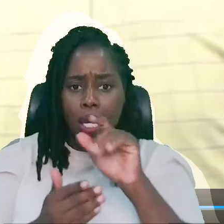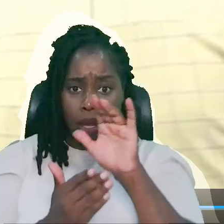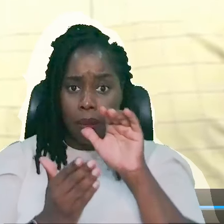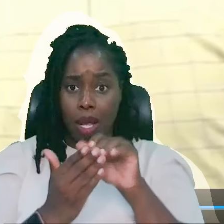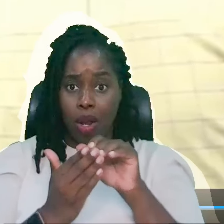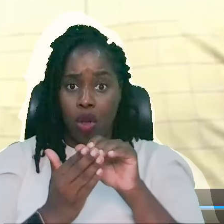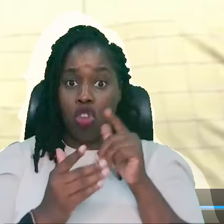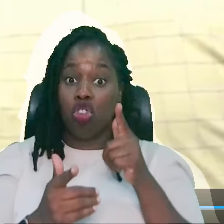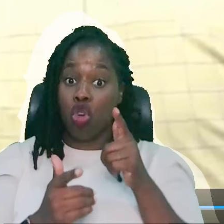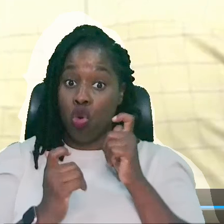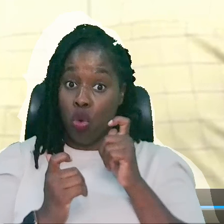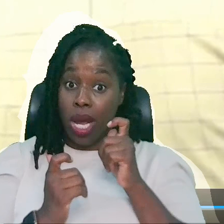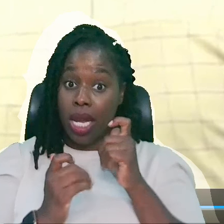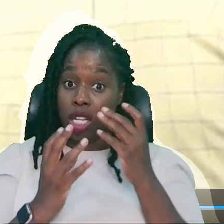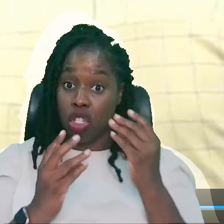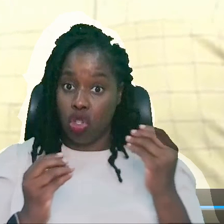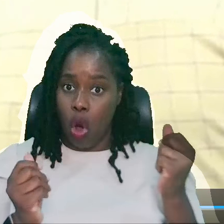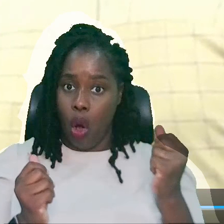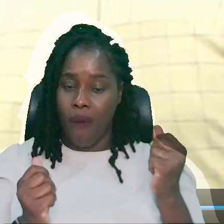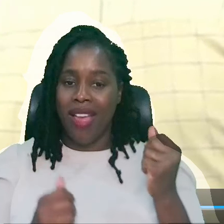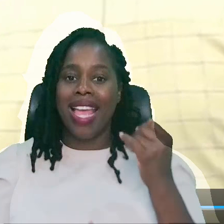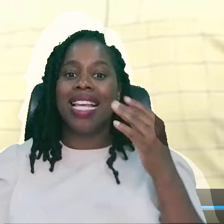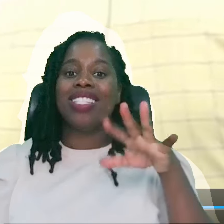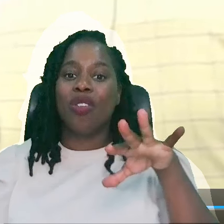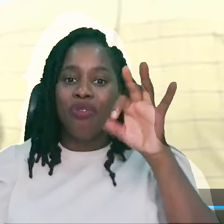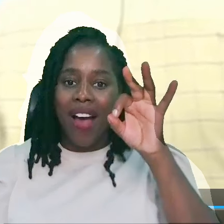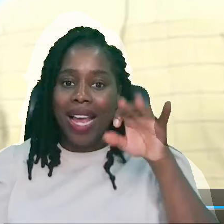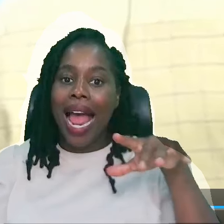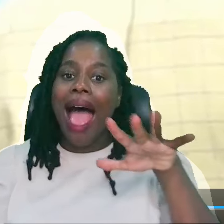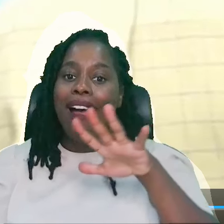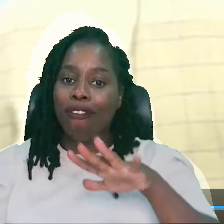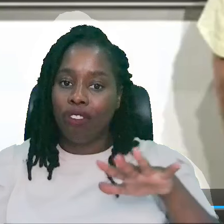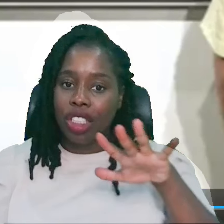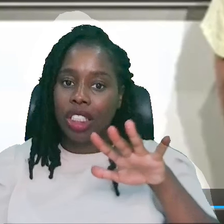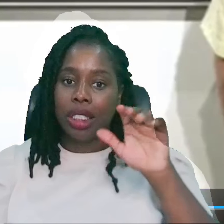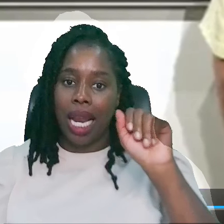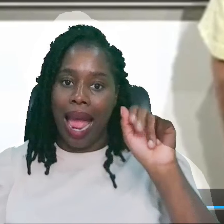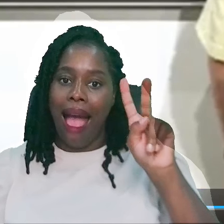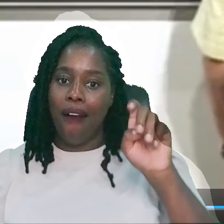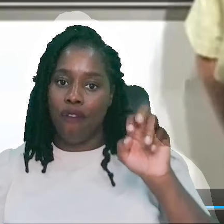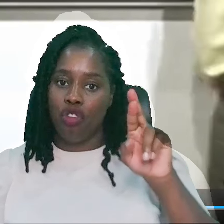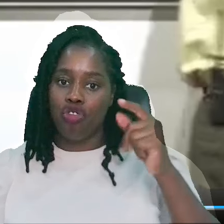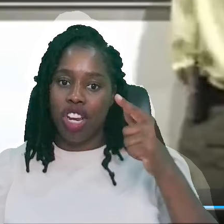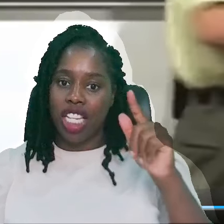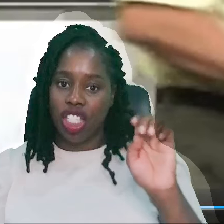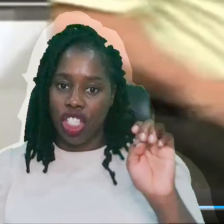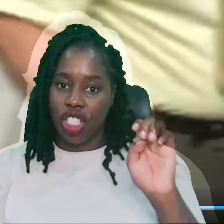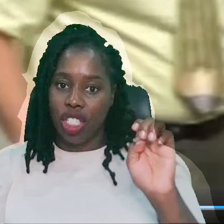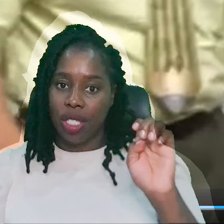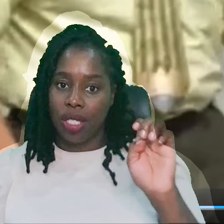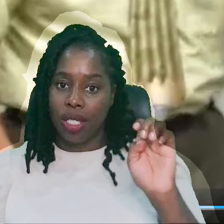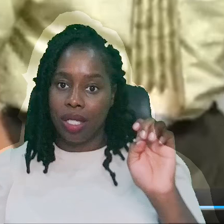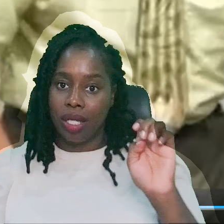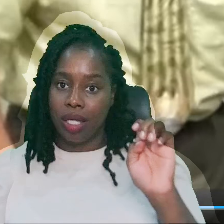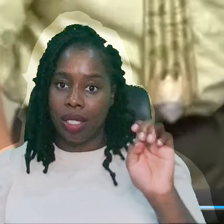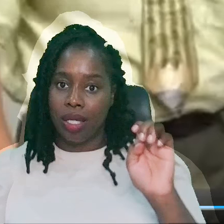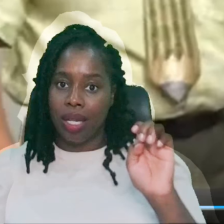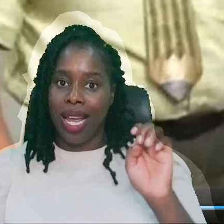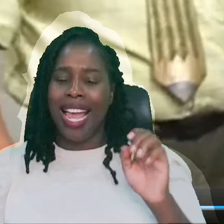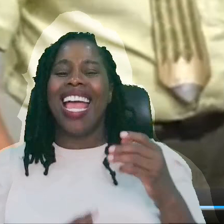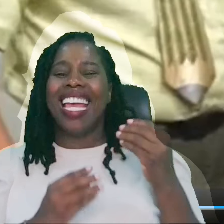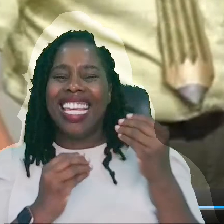quick way is to find their average. That's what an average or a mean does for you. It gives you